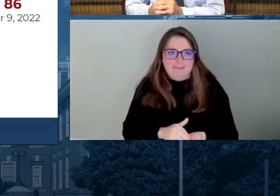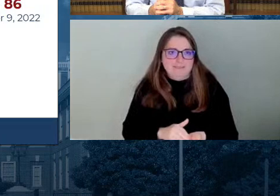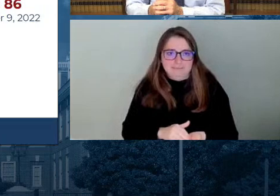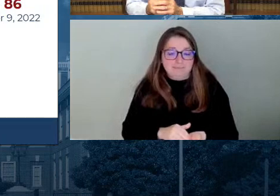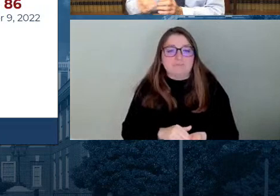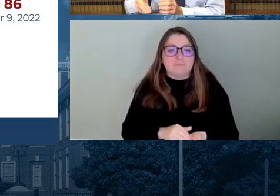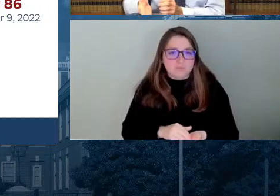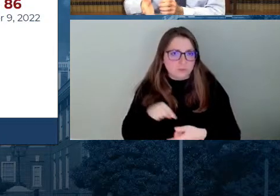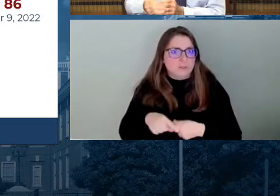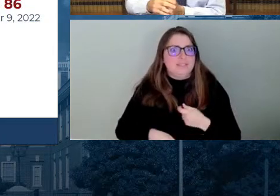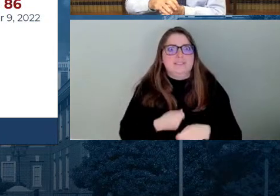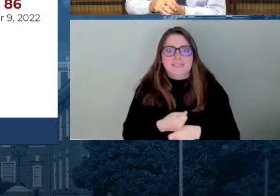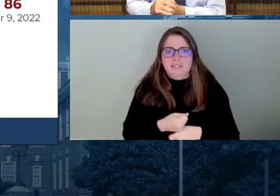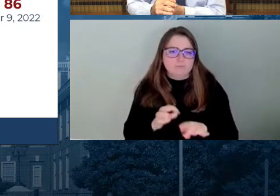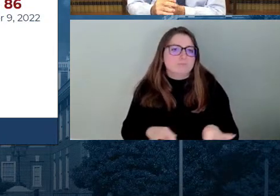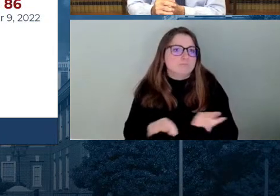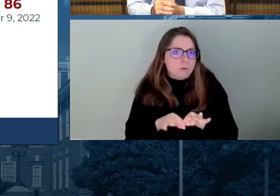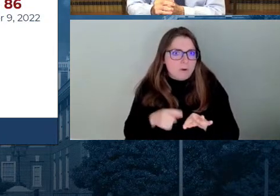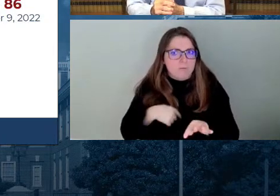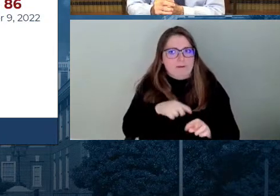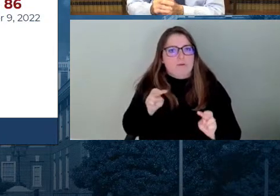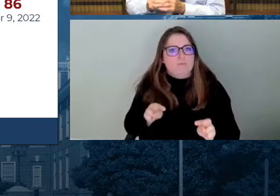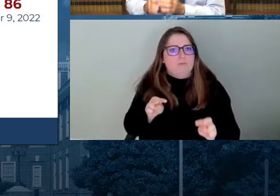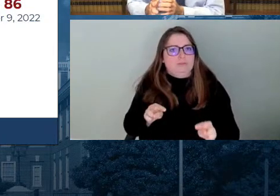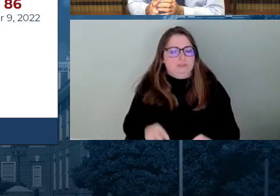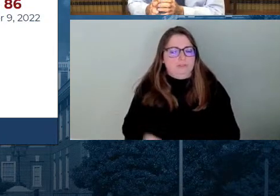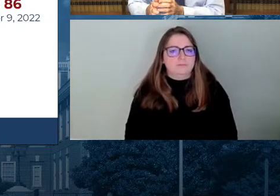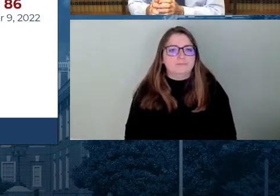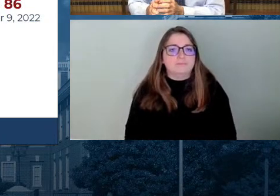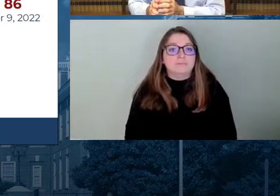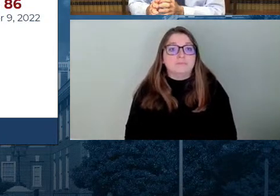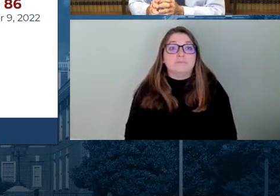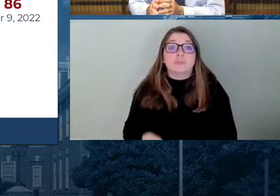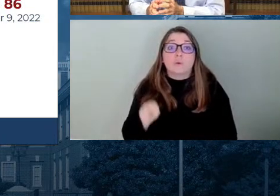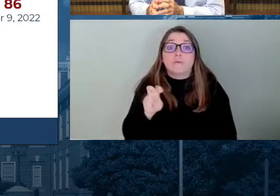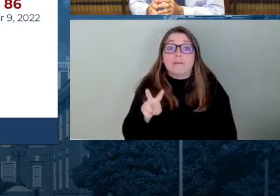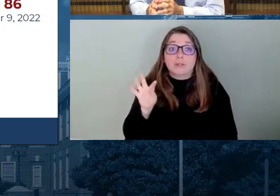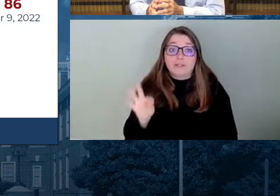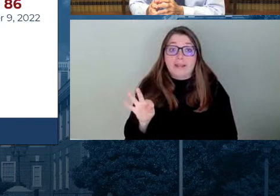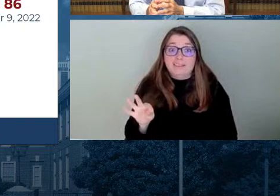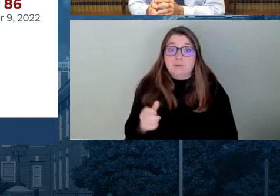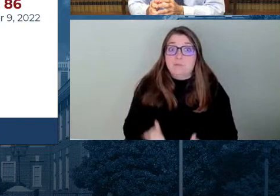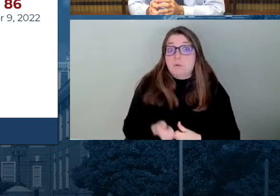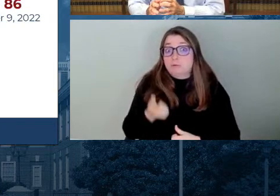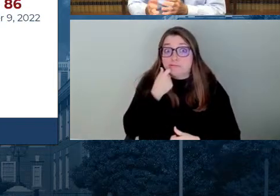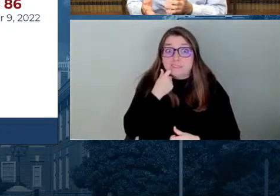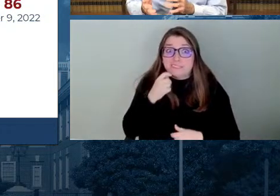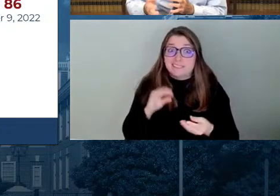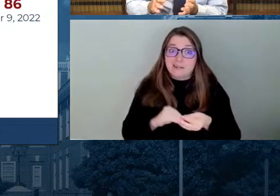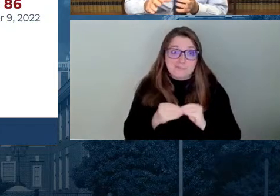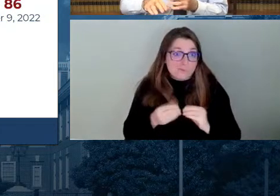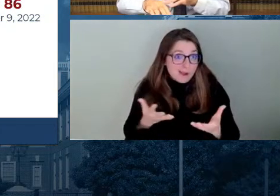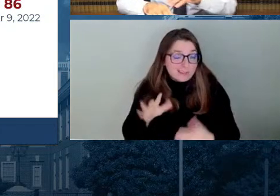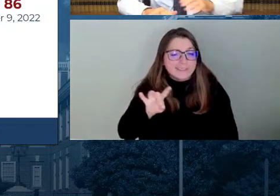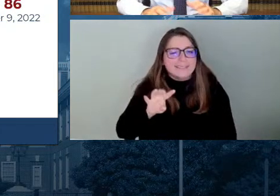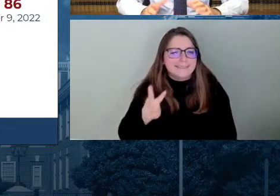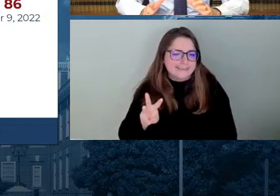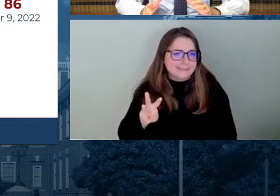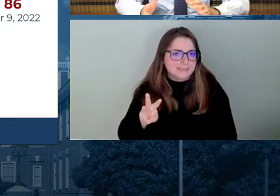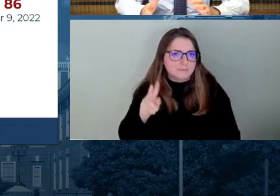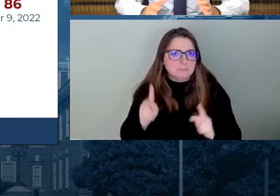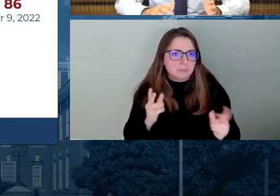year. The latest number, November 9th for this year, is 86. So that compares